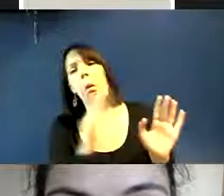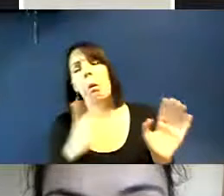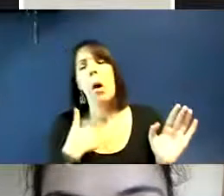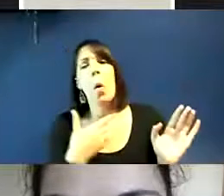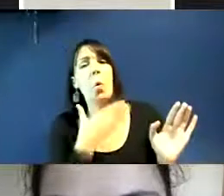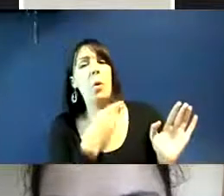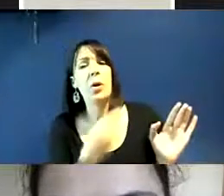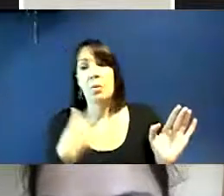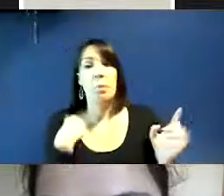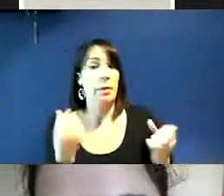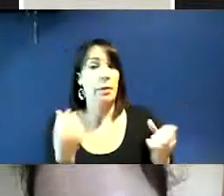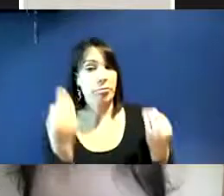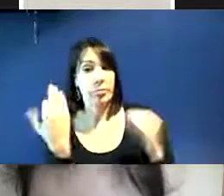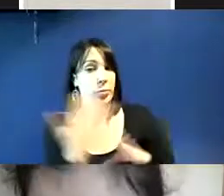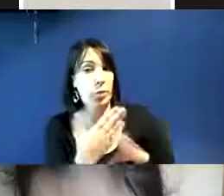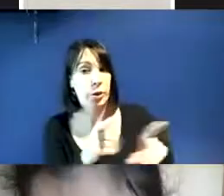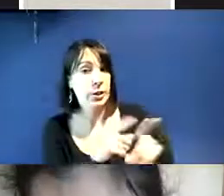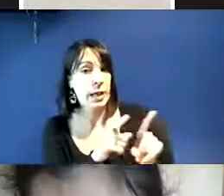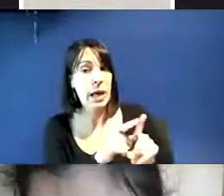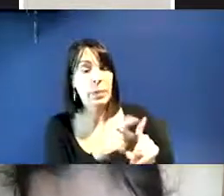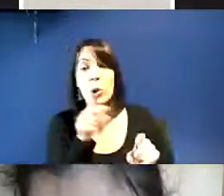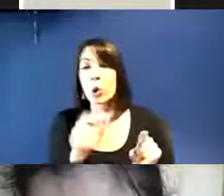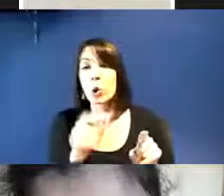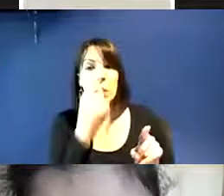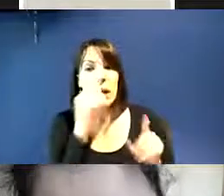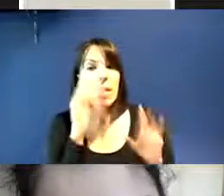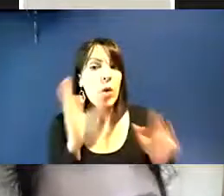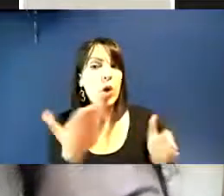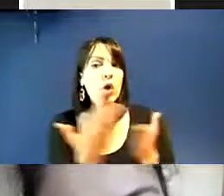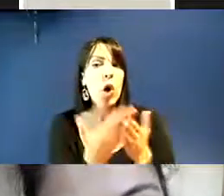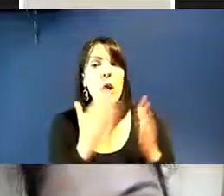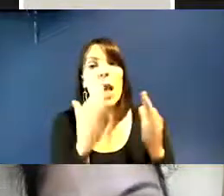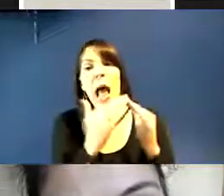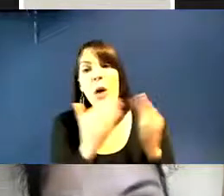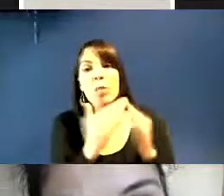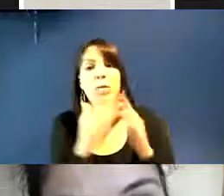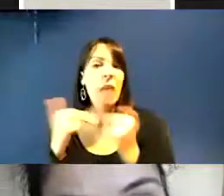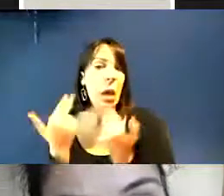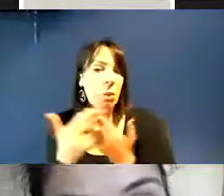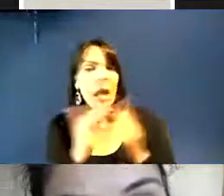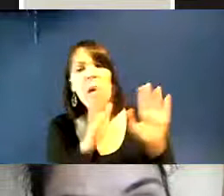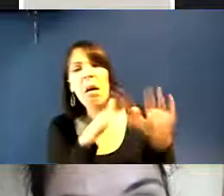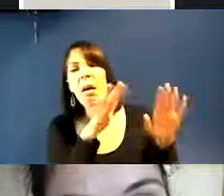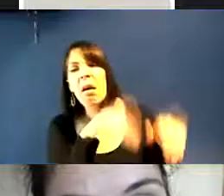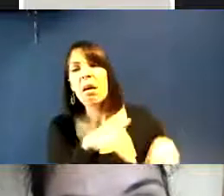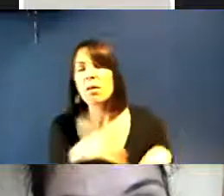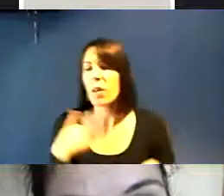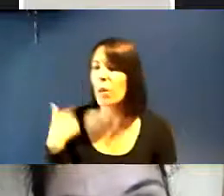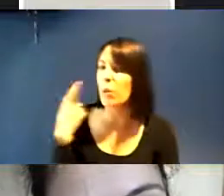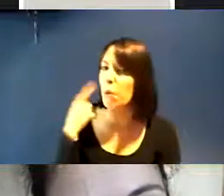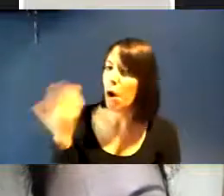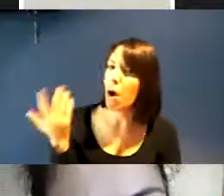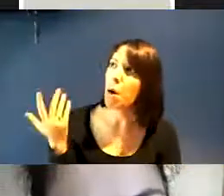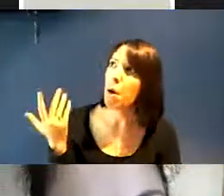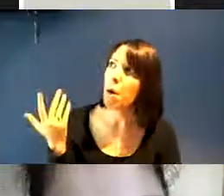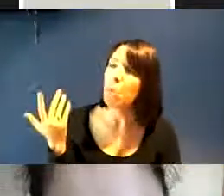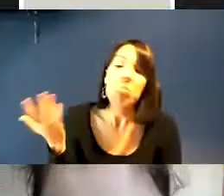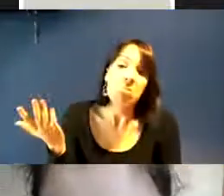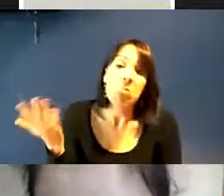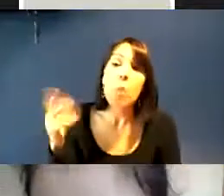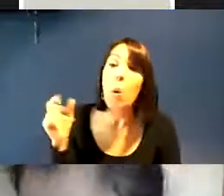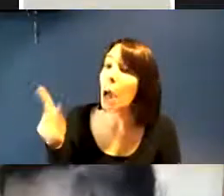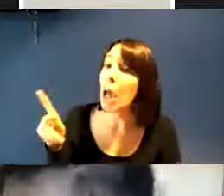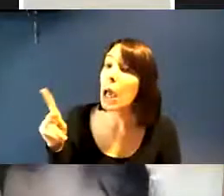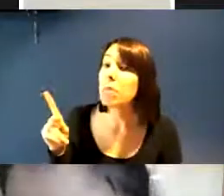don't you just focus on, like, you know, our house and family and don't worry about it. And I was like, oh, okay, well, maybe I